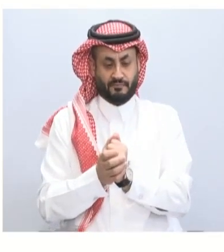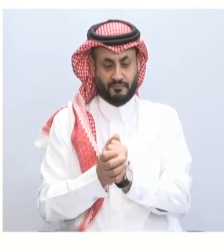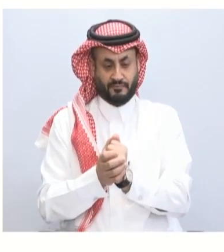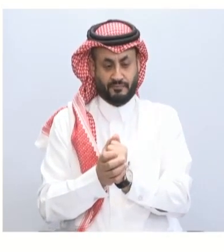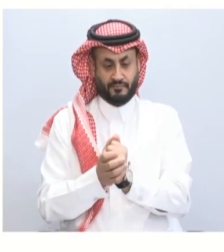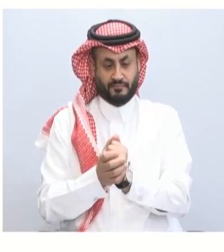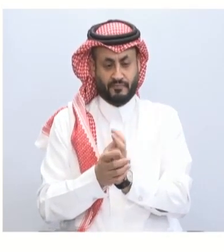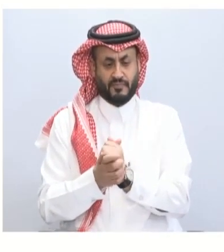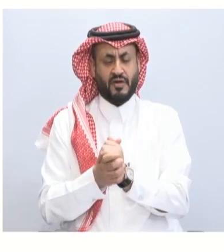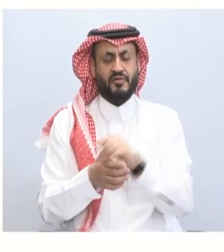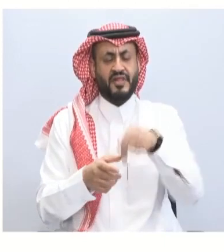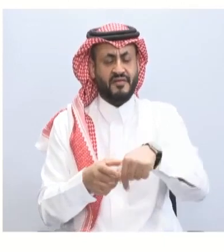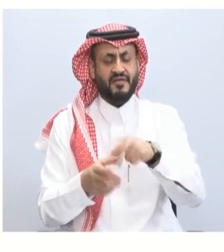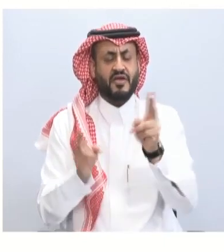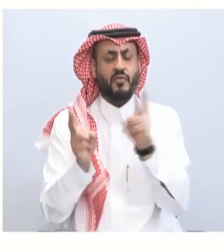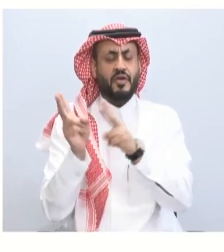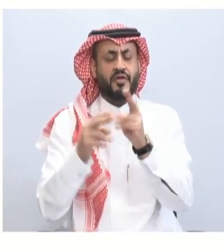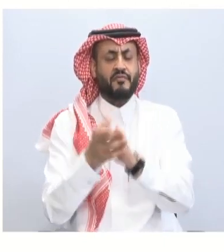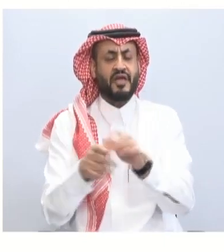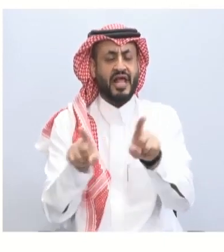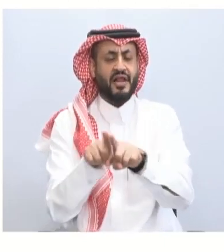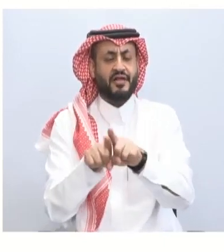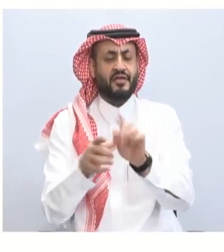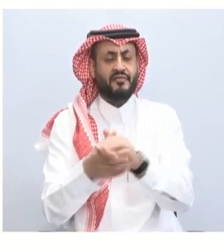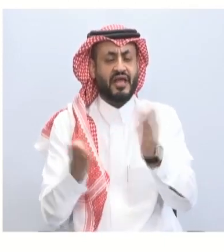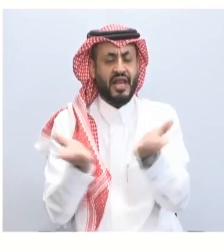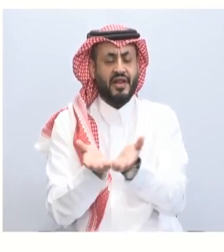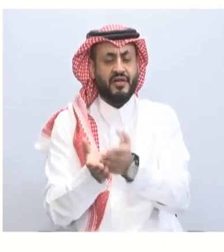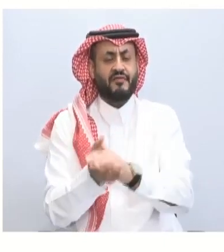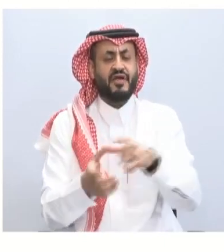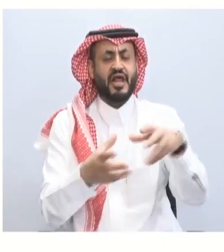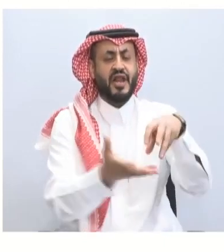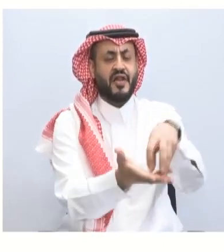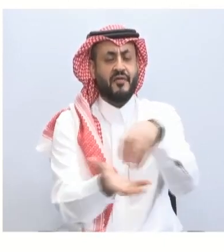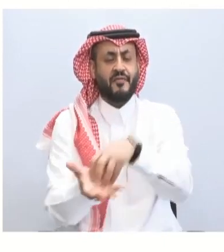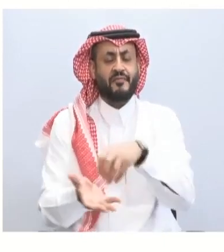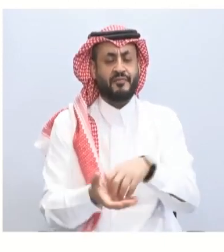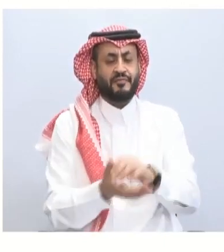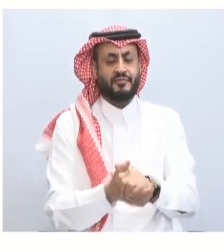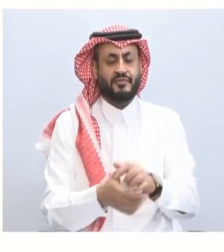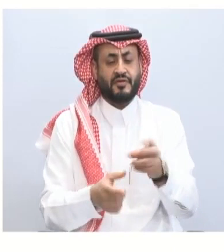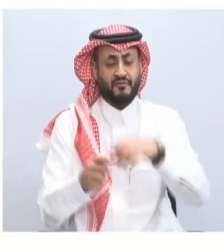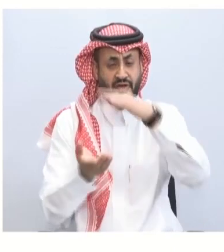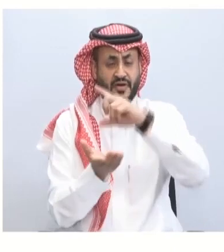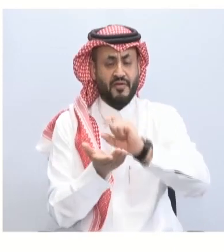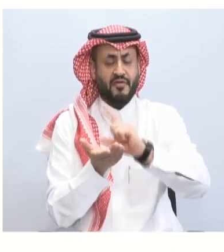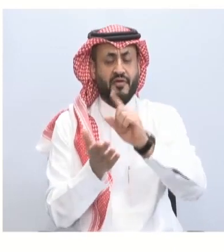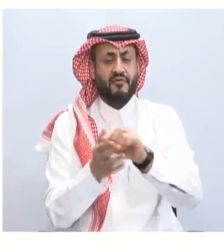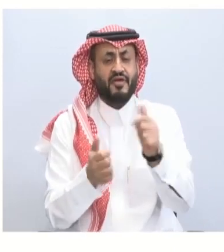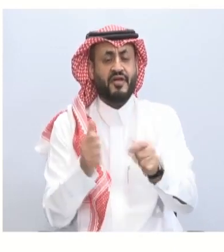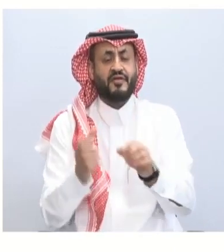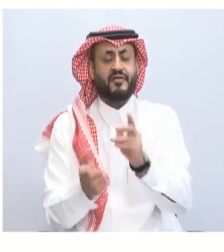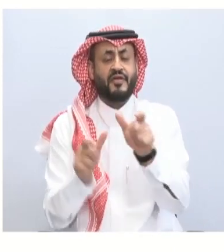The project involved communication with partner schools in different countries. According to project participants,